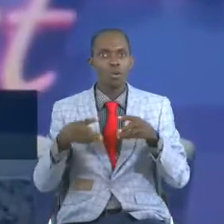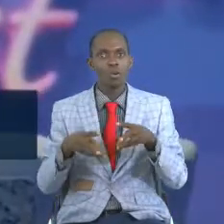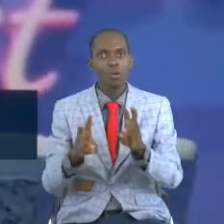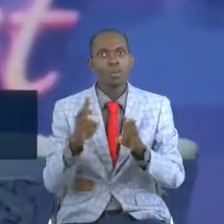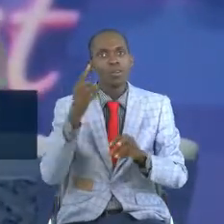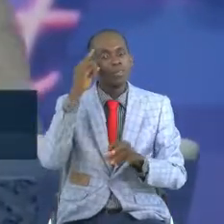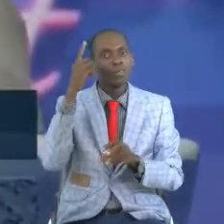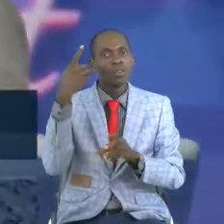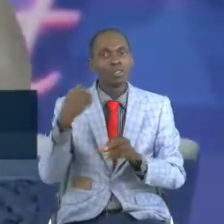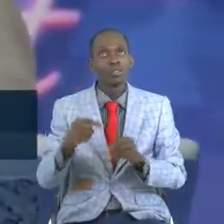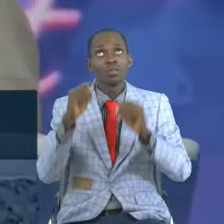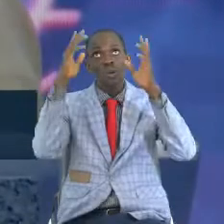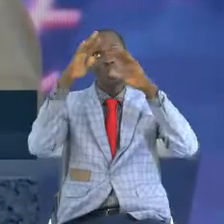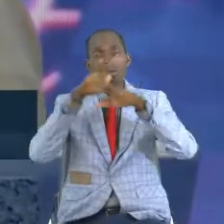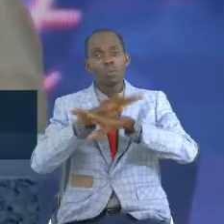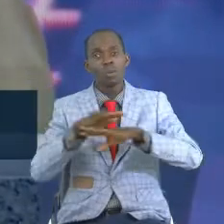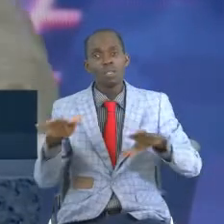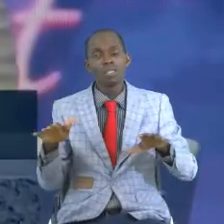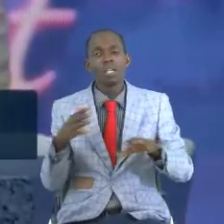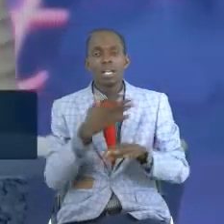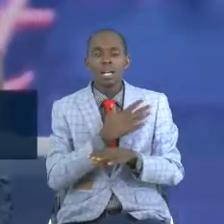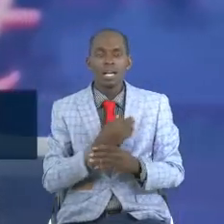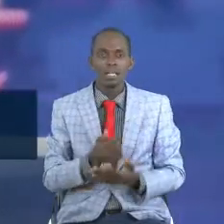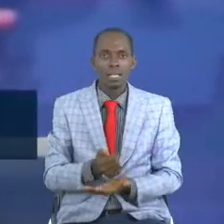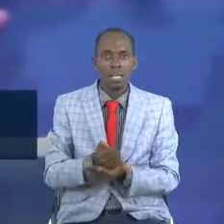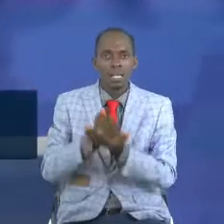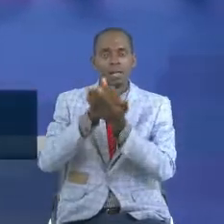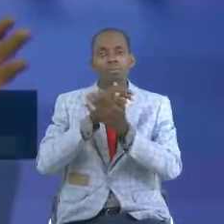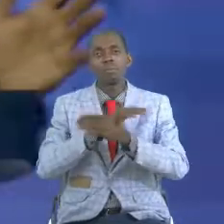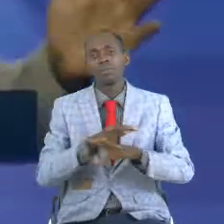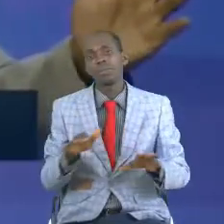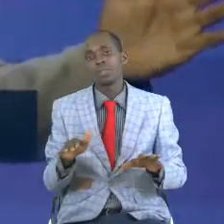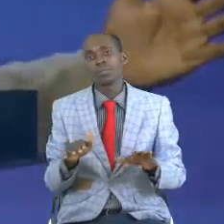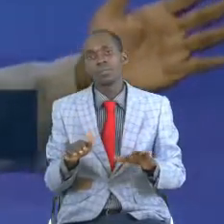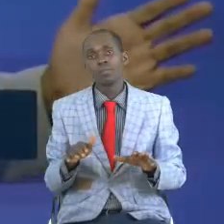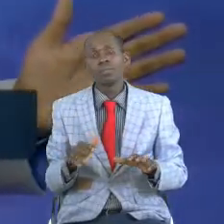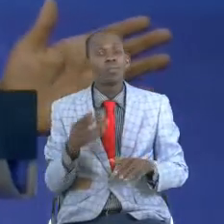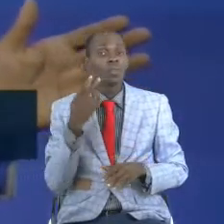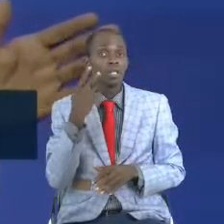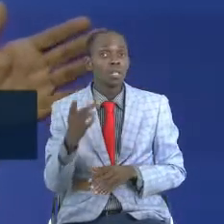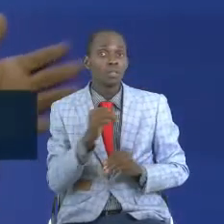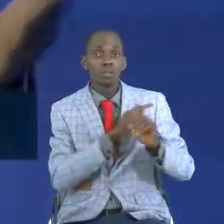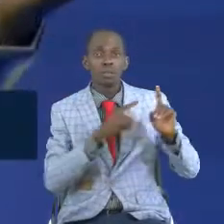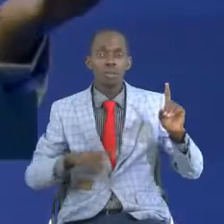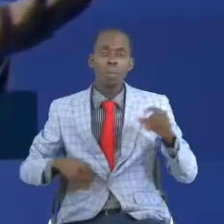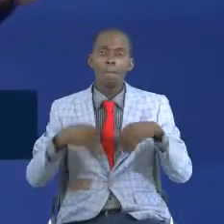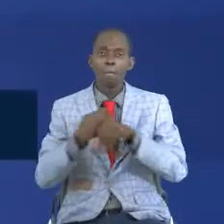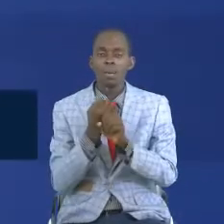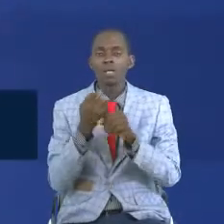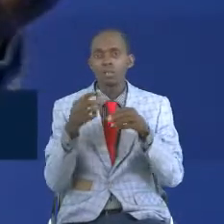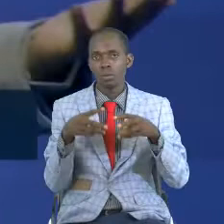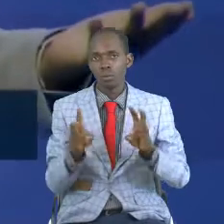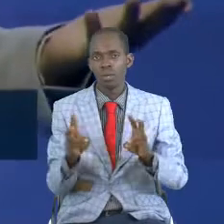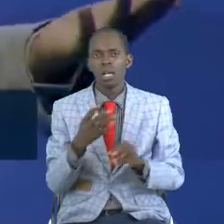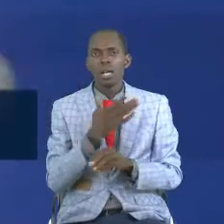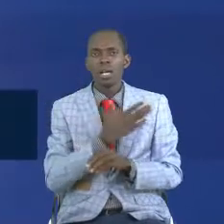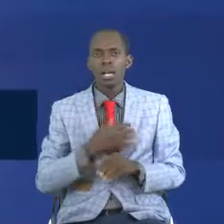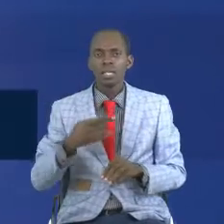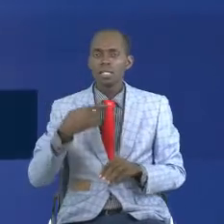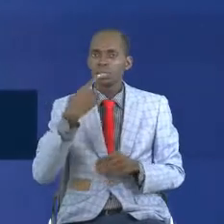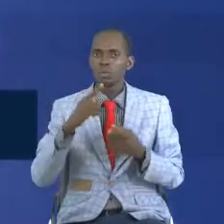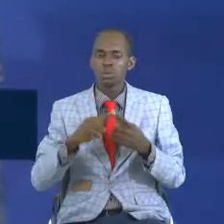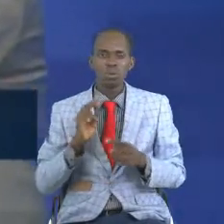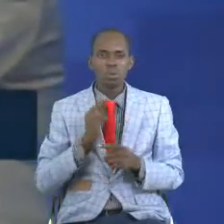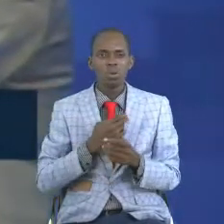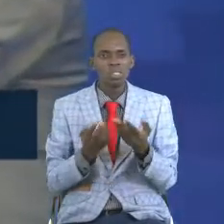hopeless and helpless. You know, the Lord makes the way, and he tells us very simple. He